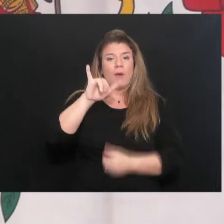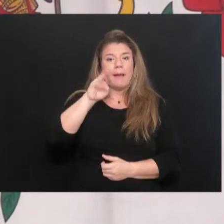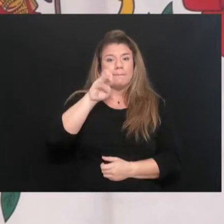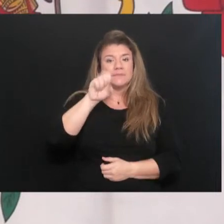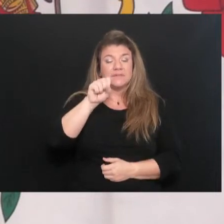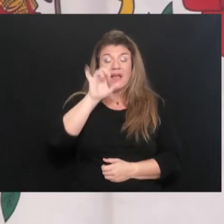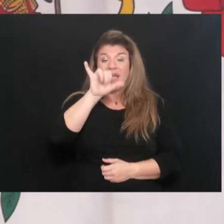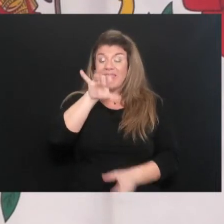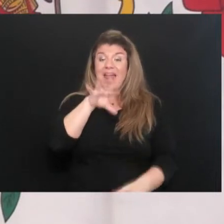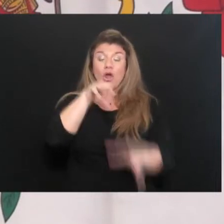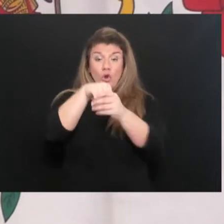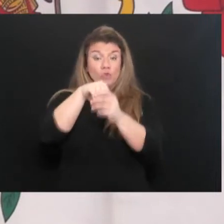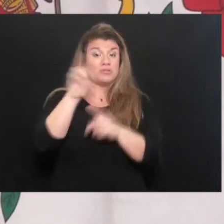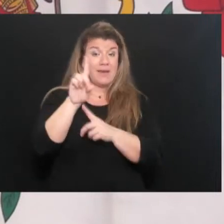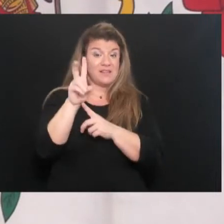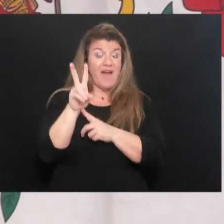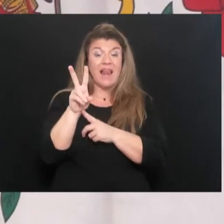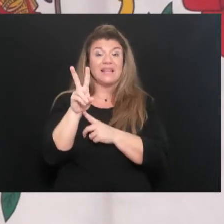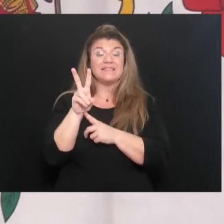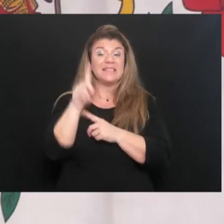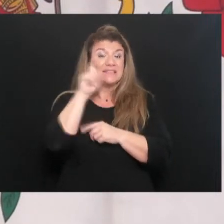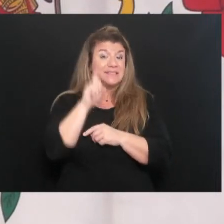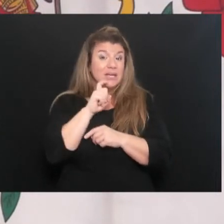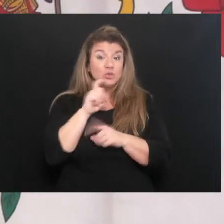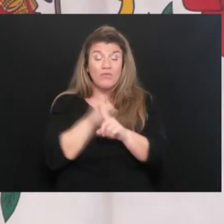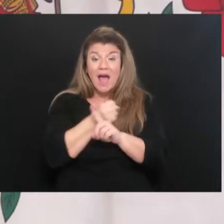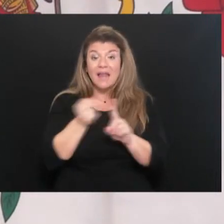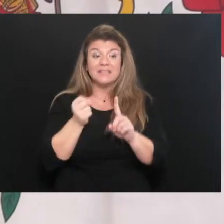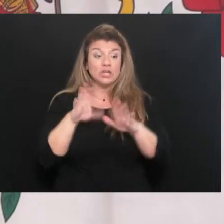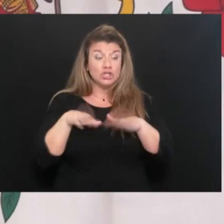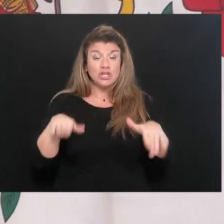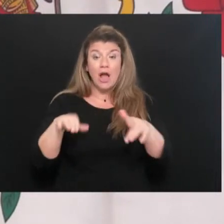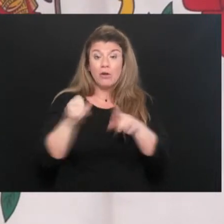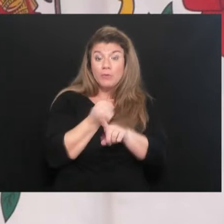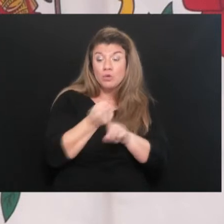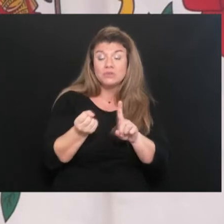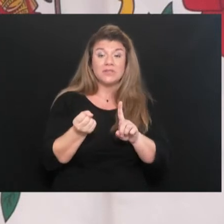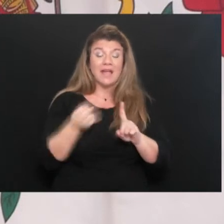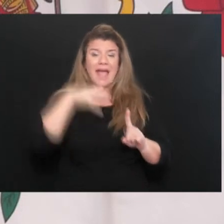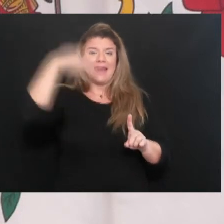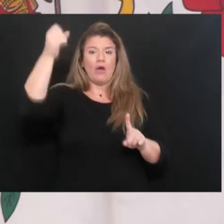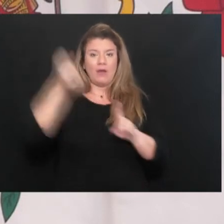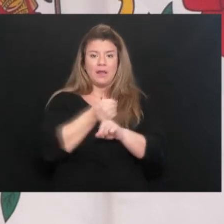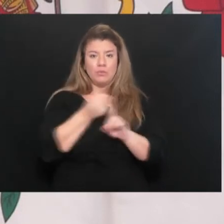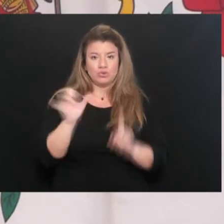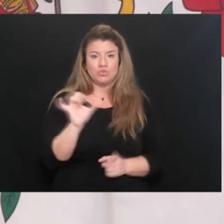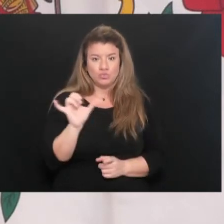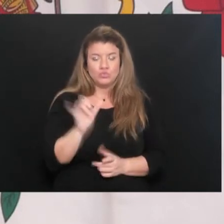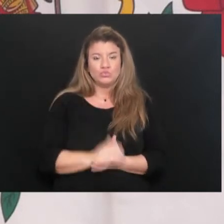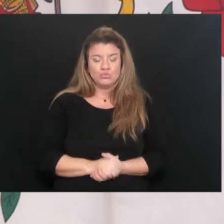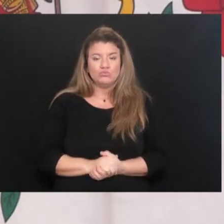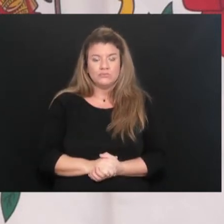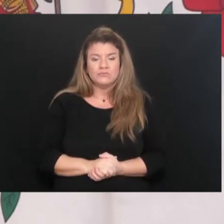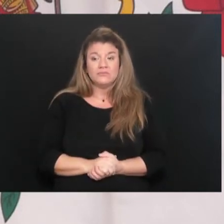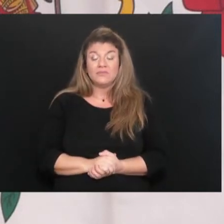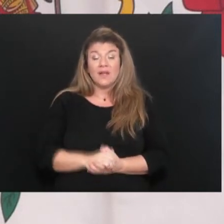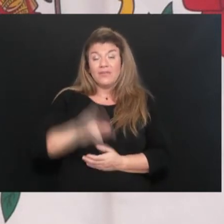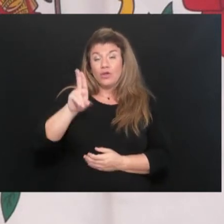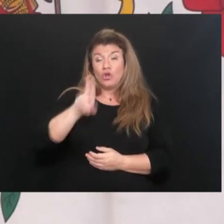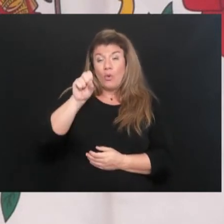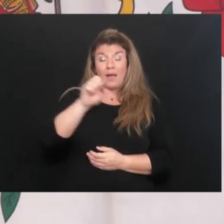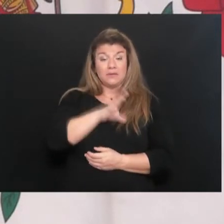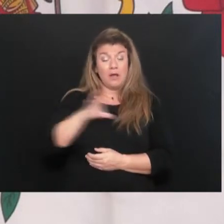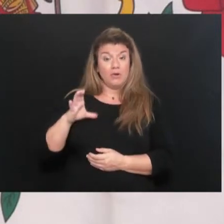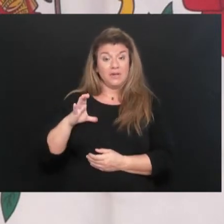include domestic violence, sexual violence, child abuse, and elder abuse. The U.S.